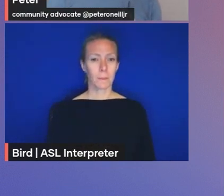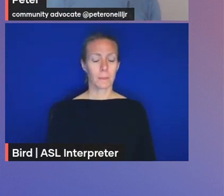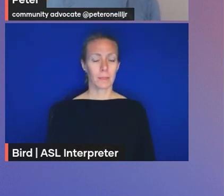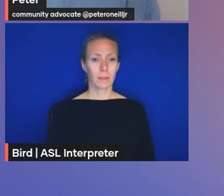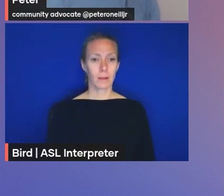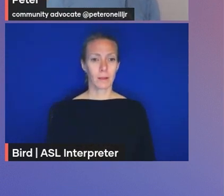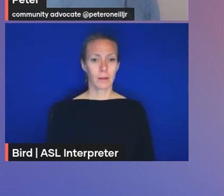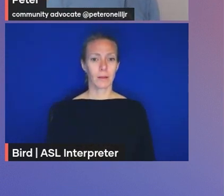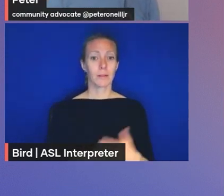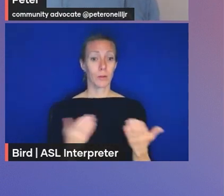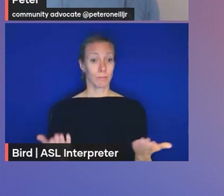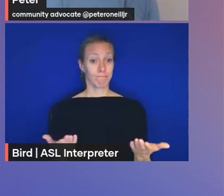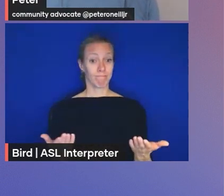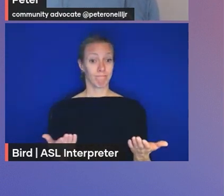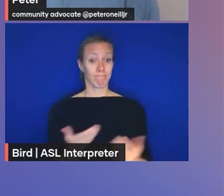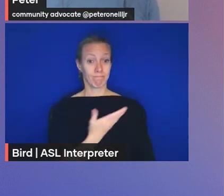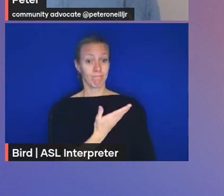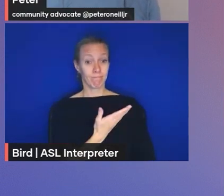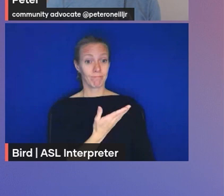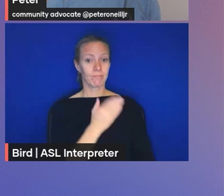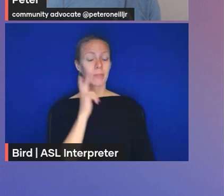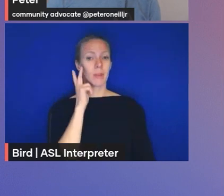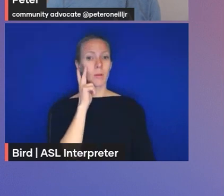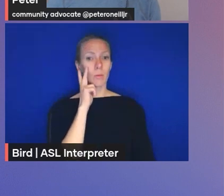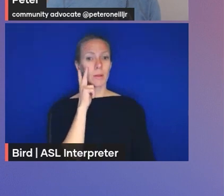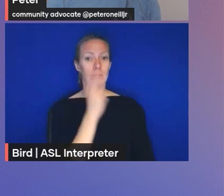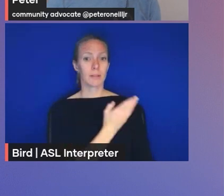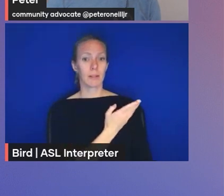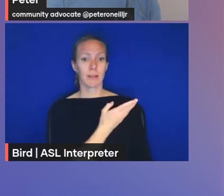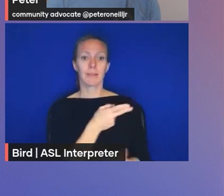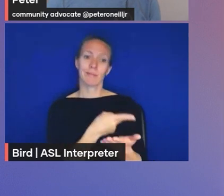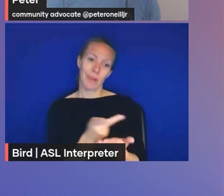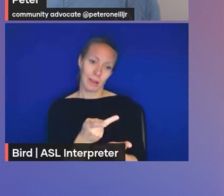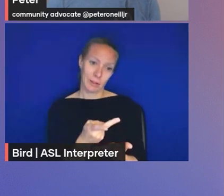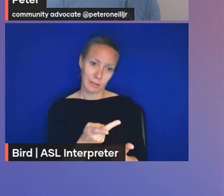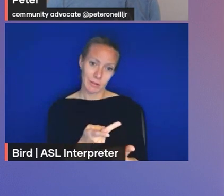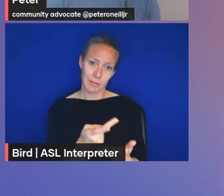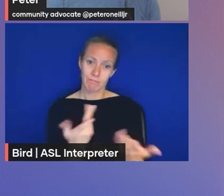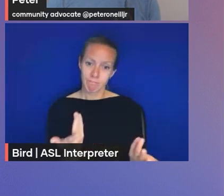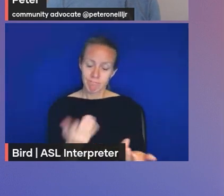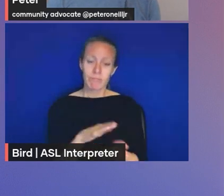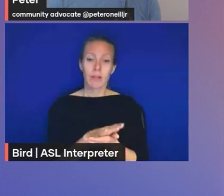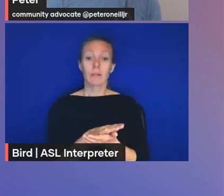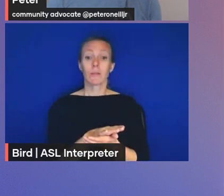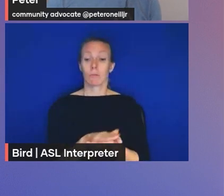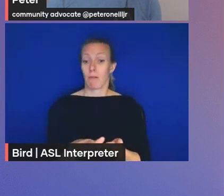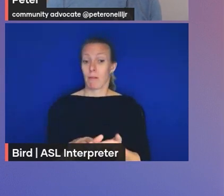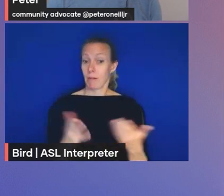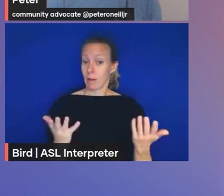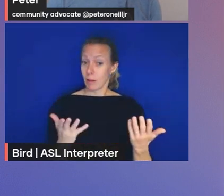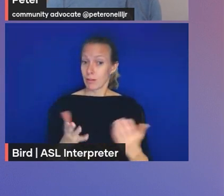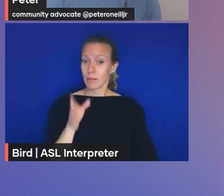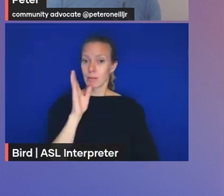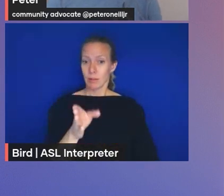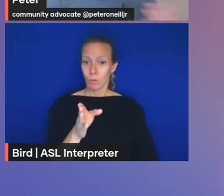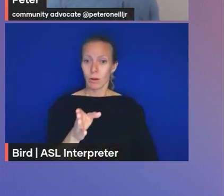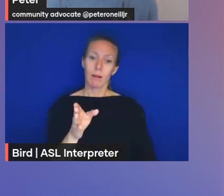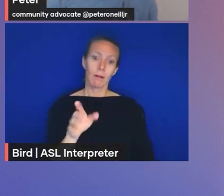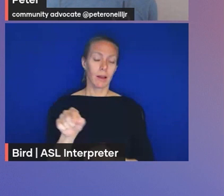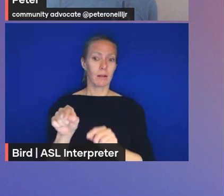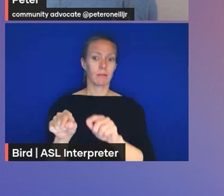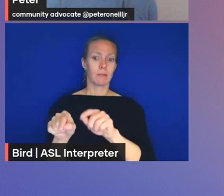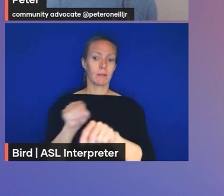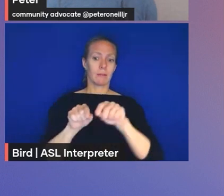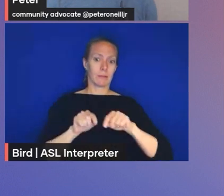So here we see that policy has failed. And so the nice thing here is it actually feeds back directly into